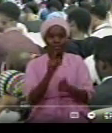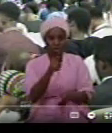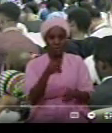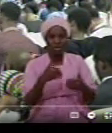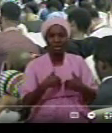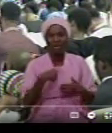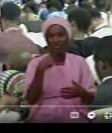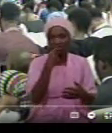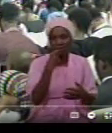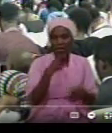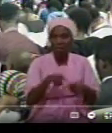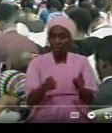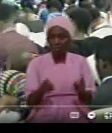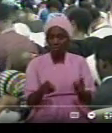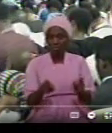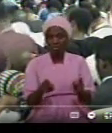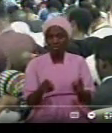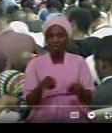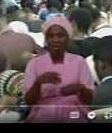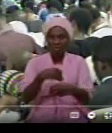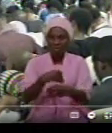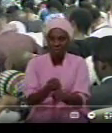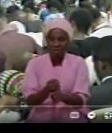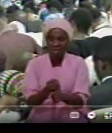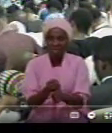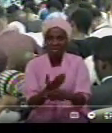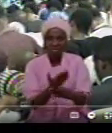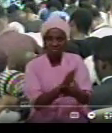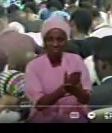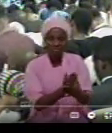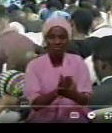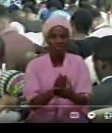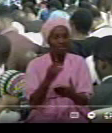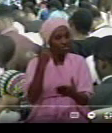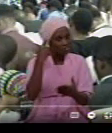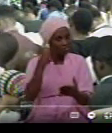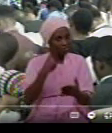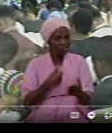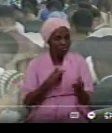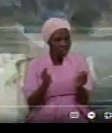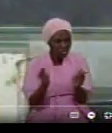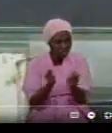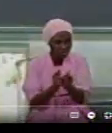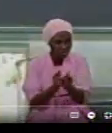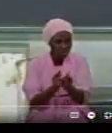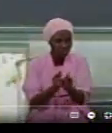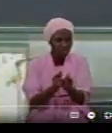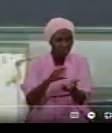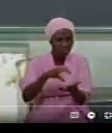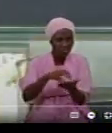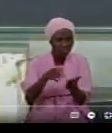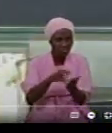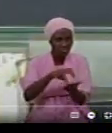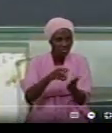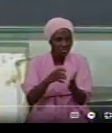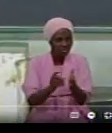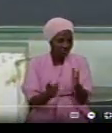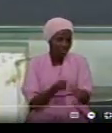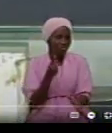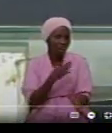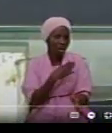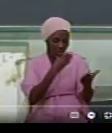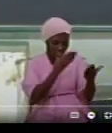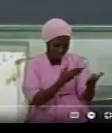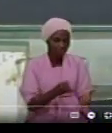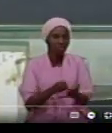said, but make me thereof a little cake first, and bring it